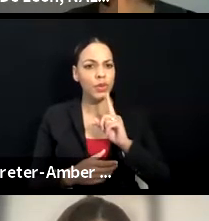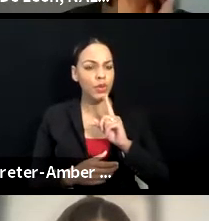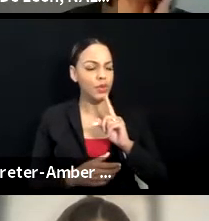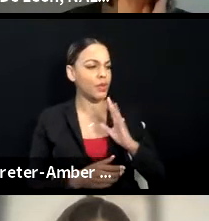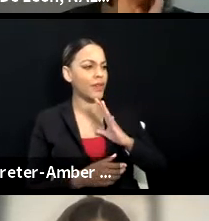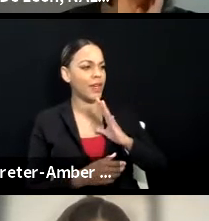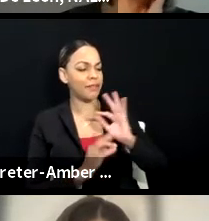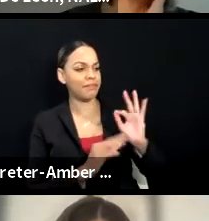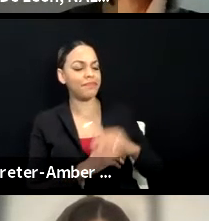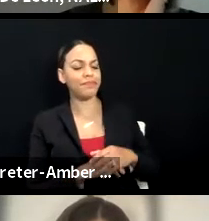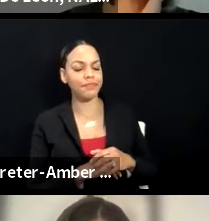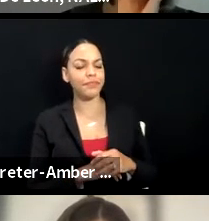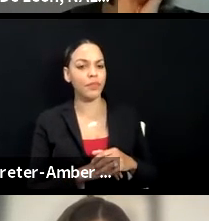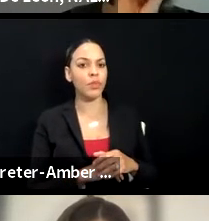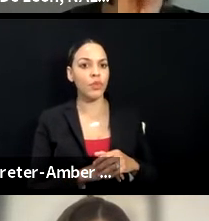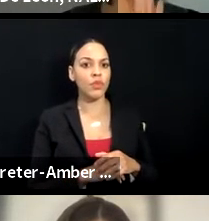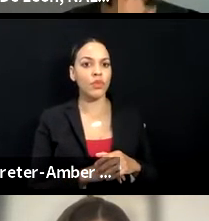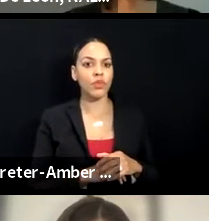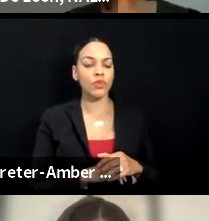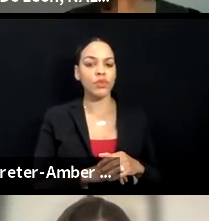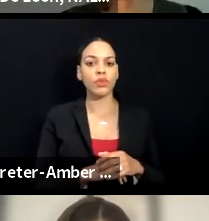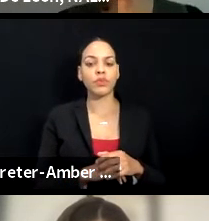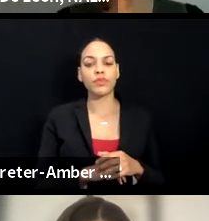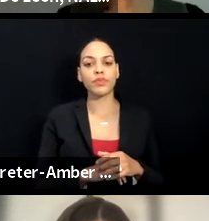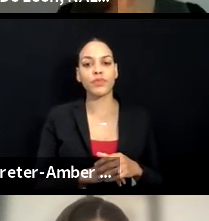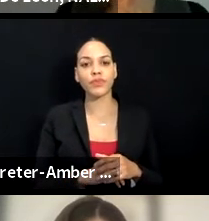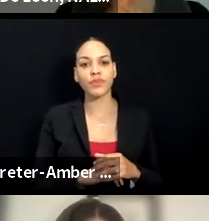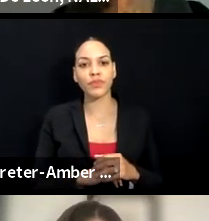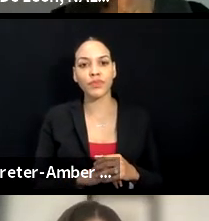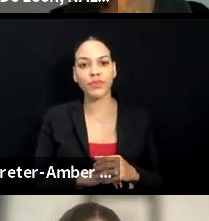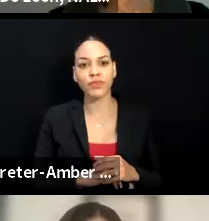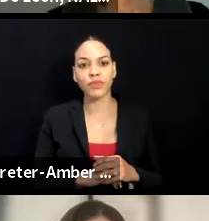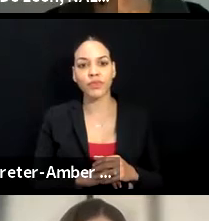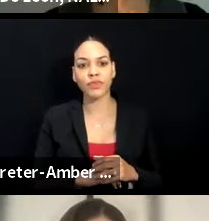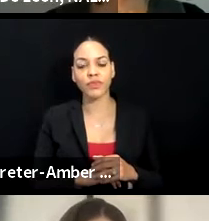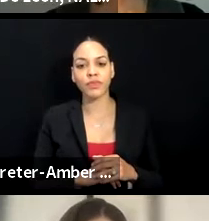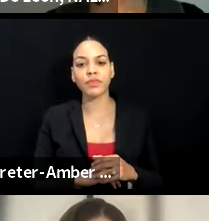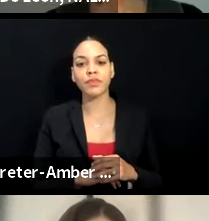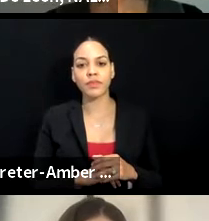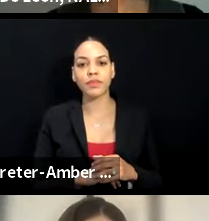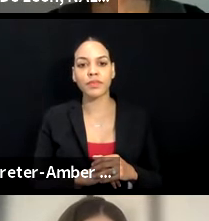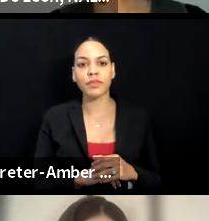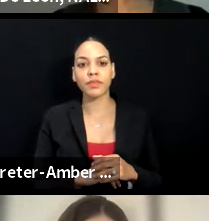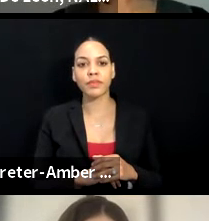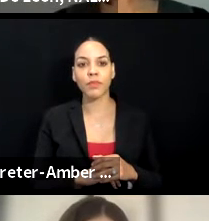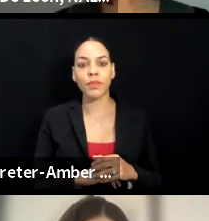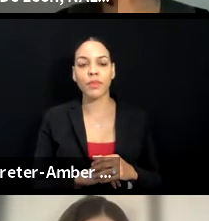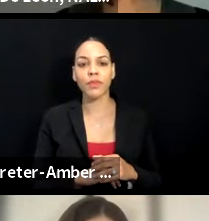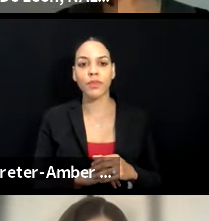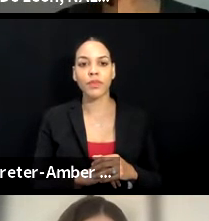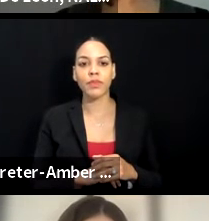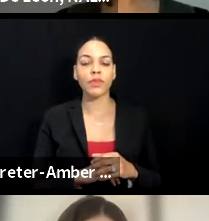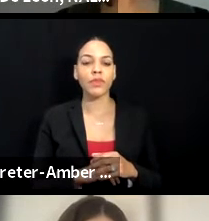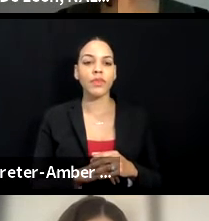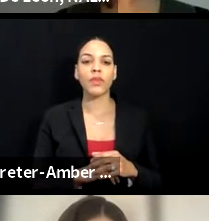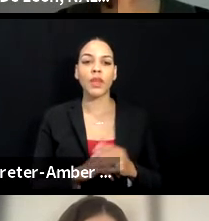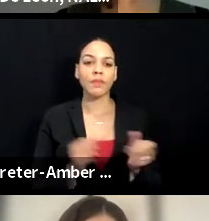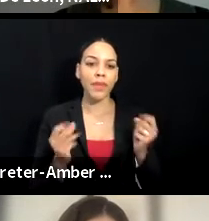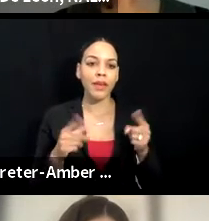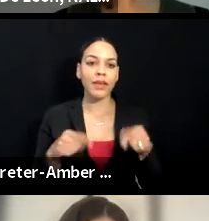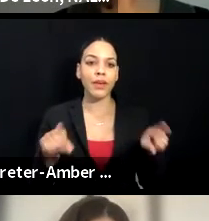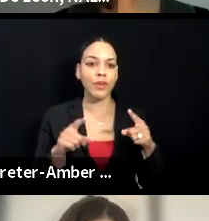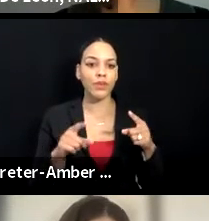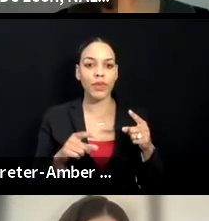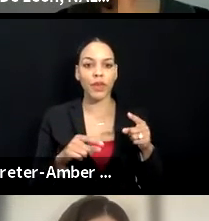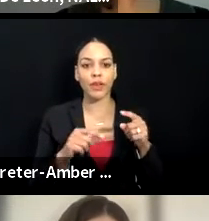helpful. Thank you. A number of my co-panelists mentioned issues of equity and the importance of